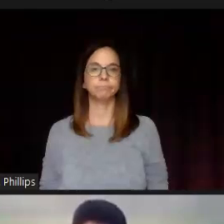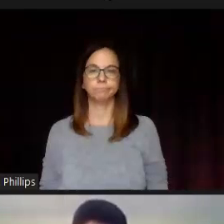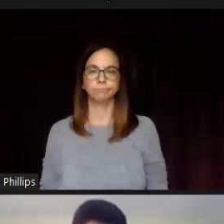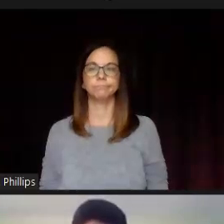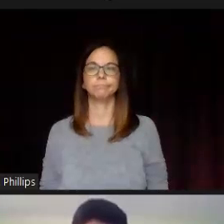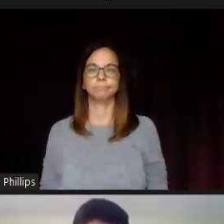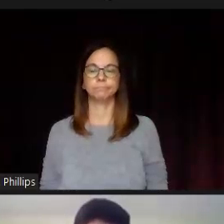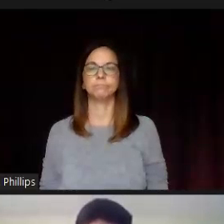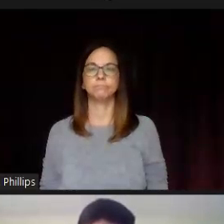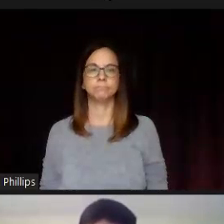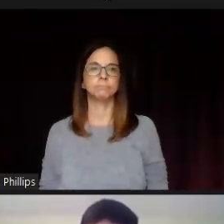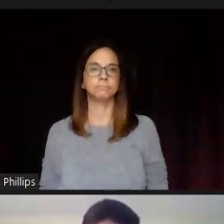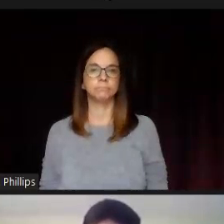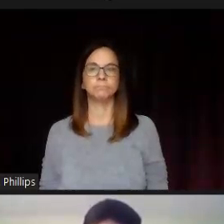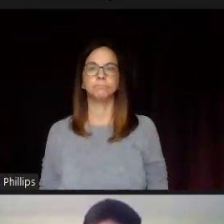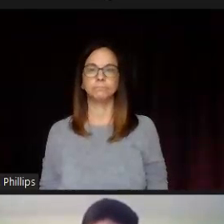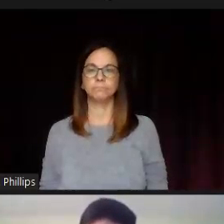Okay.